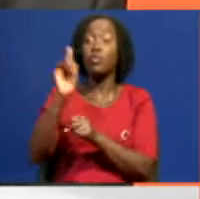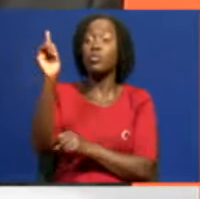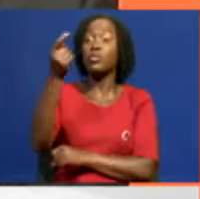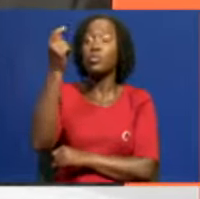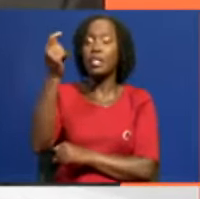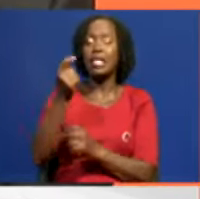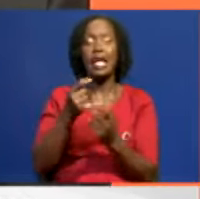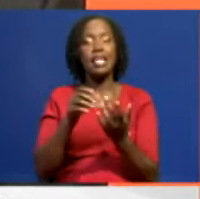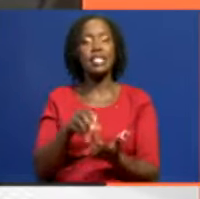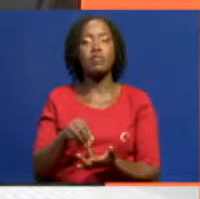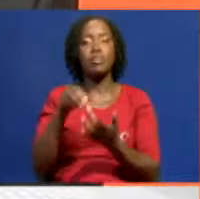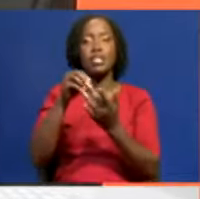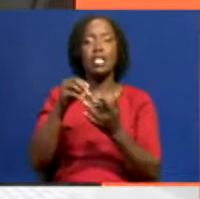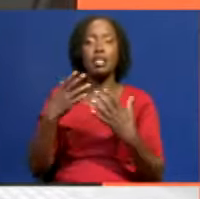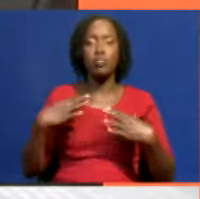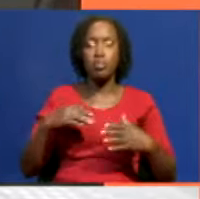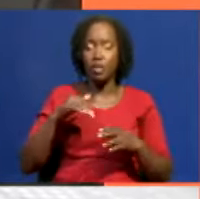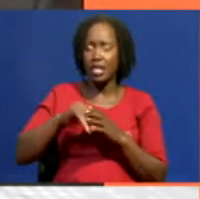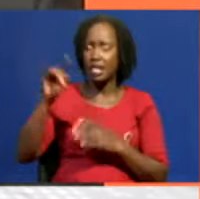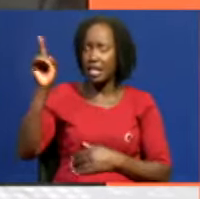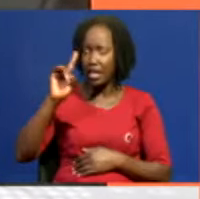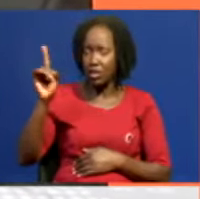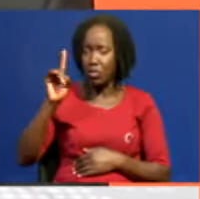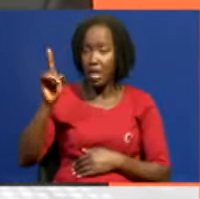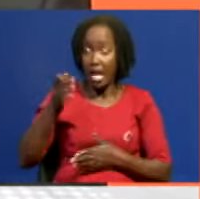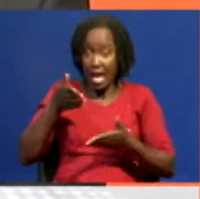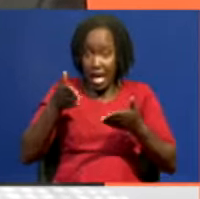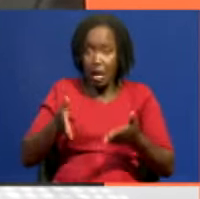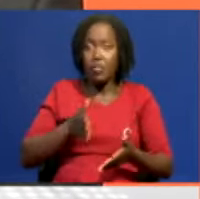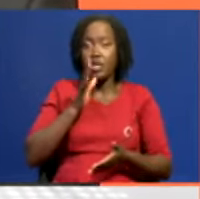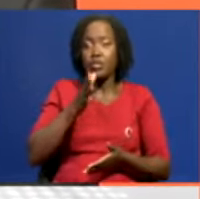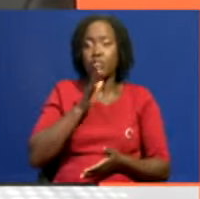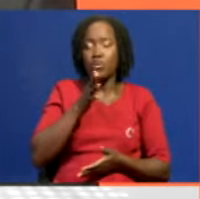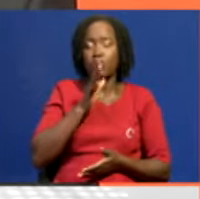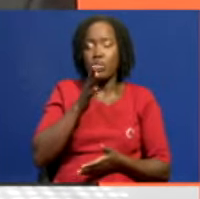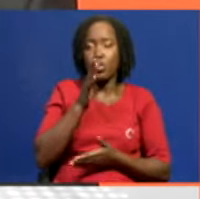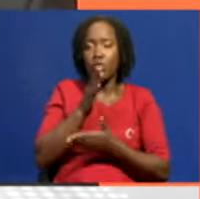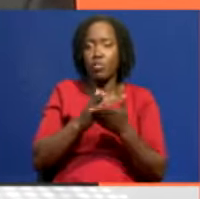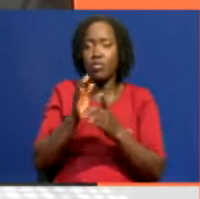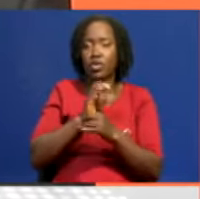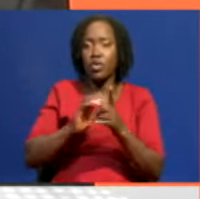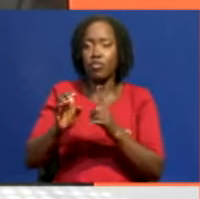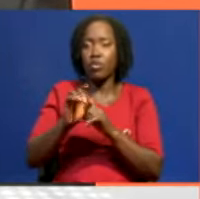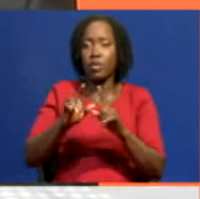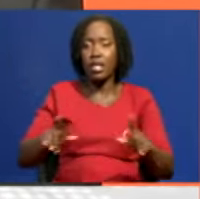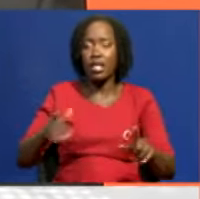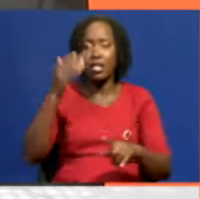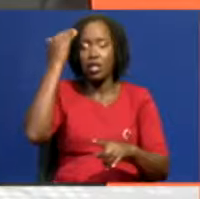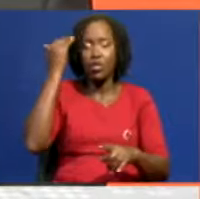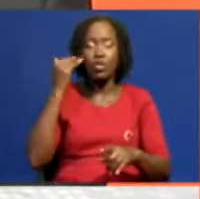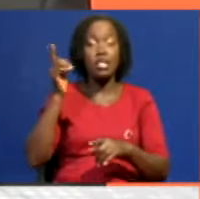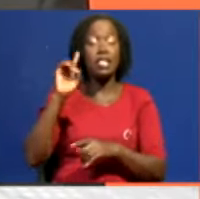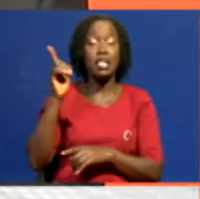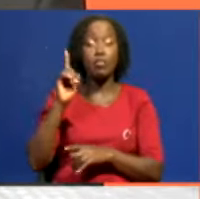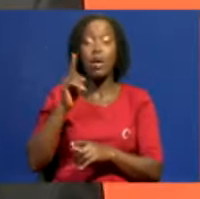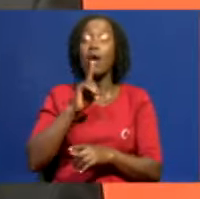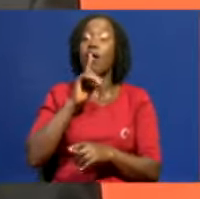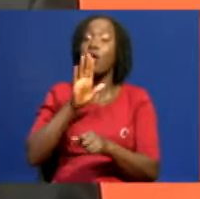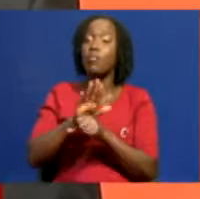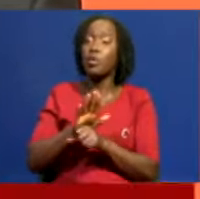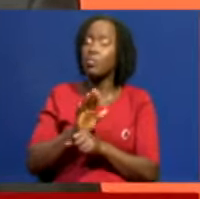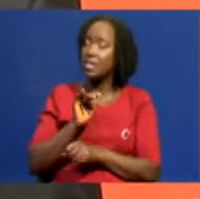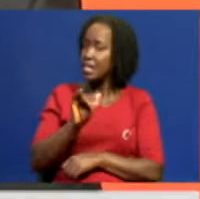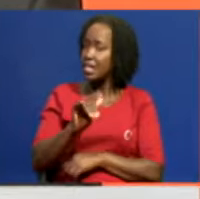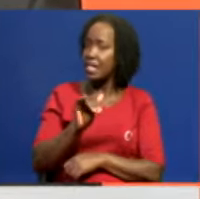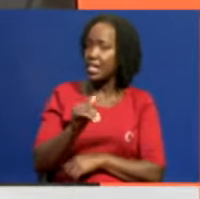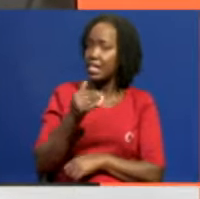and especially to Nairobi, because I am here to speak on behalf of the Environment and Land Court in Nairobi. Our promise is that